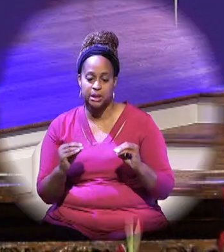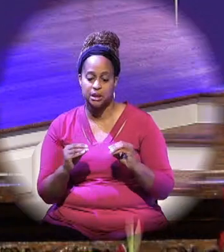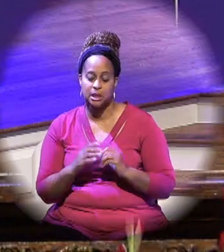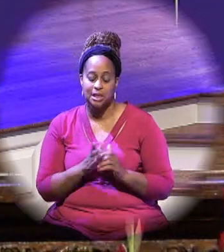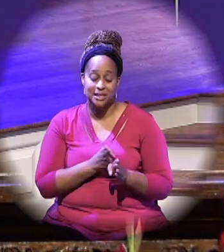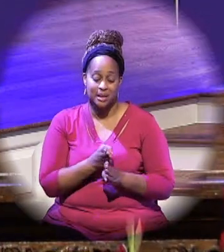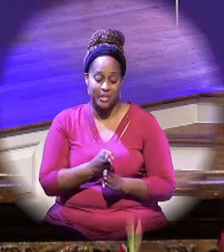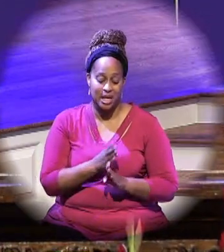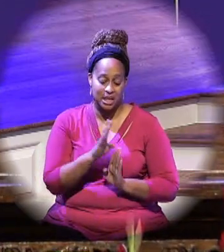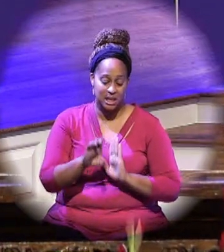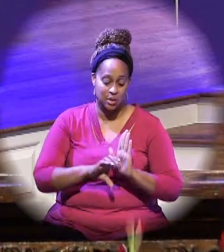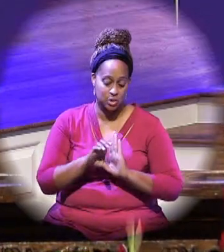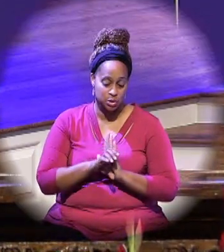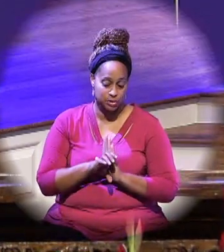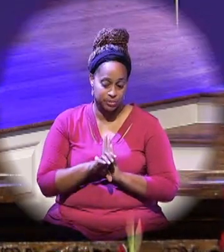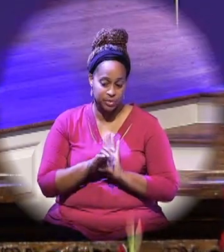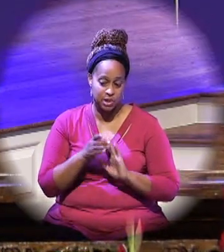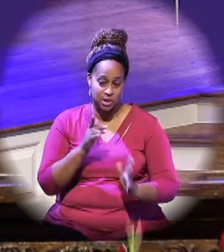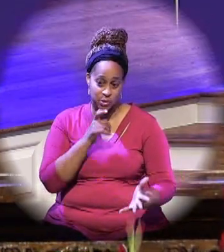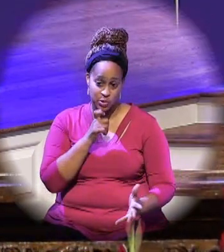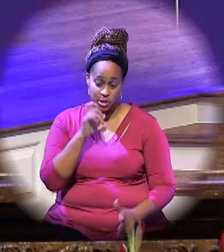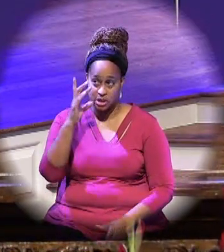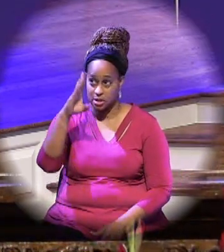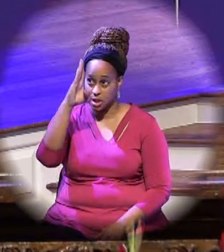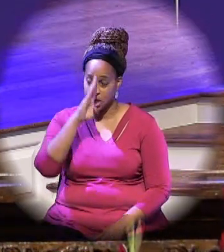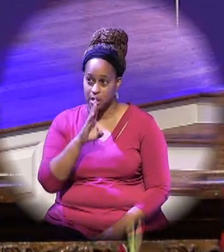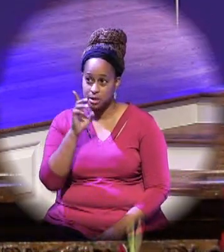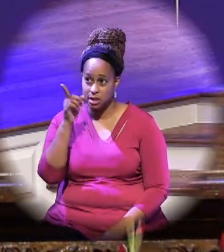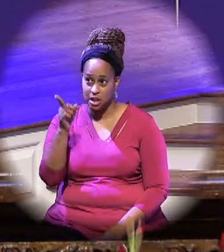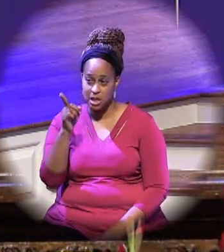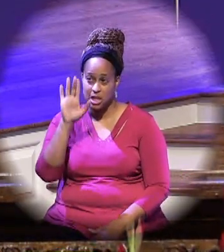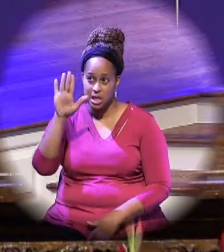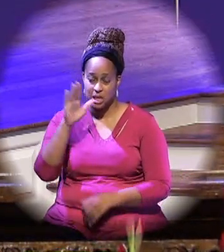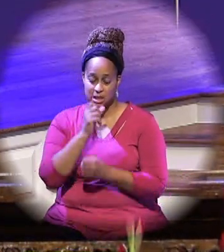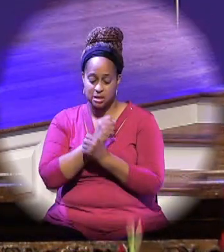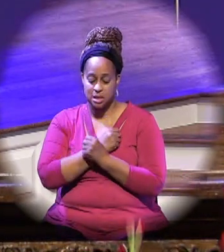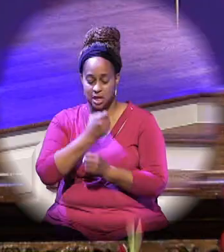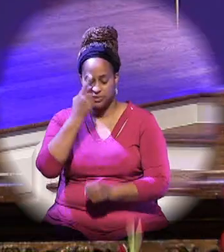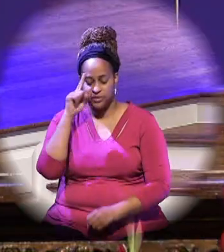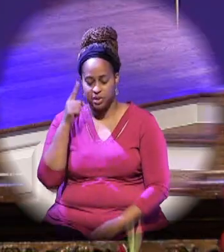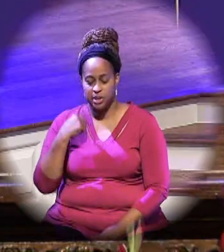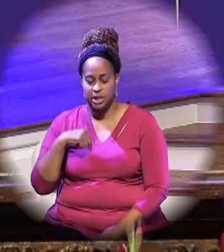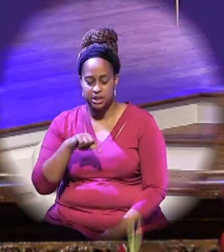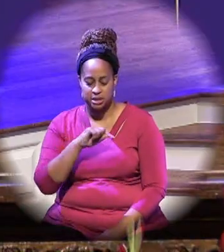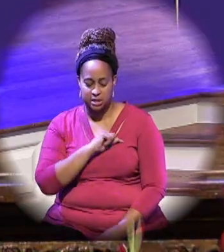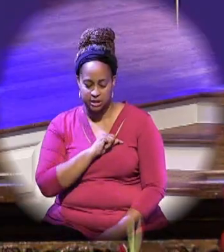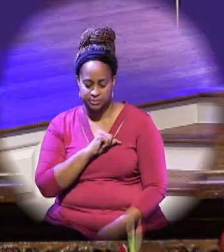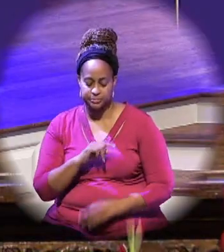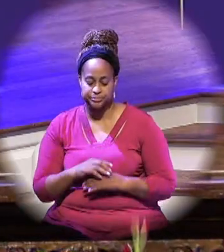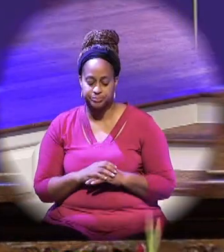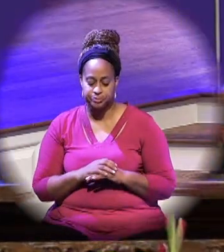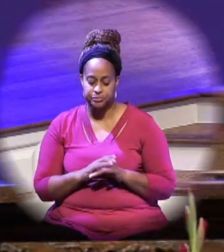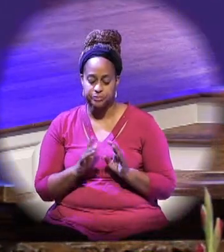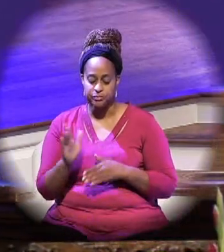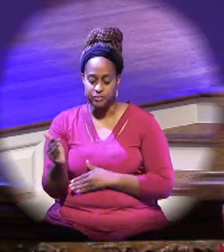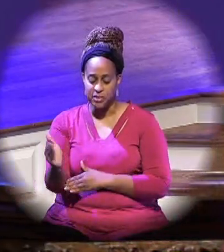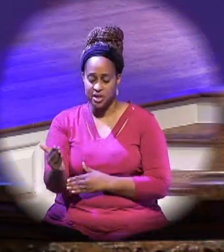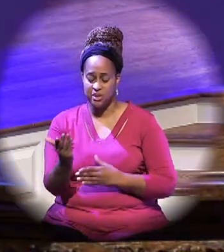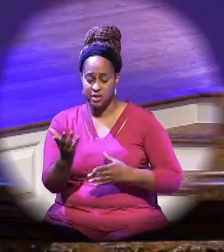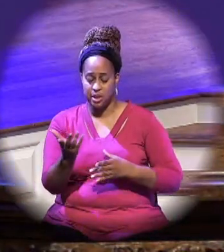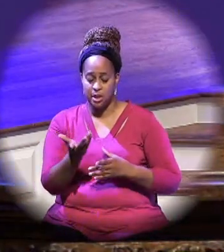The main character is God and his love for us. Being swallowed by a fish is